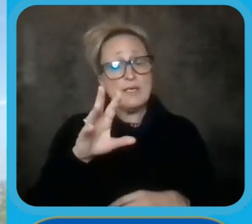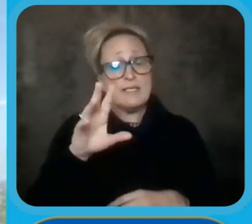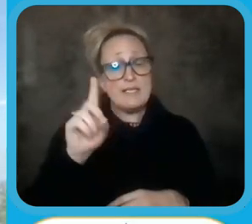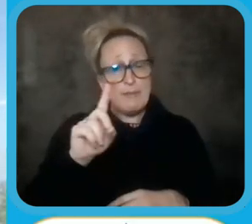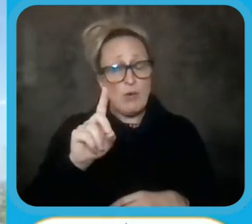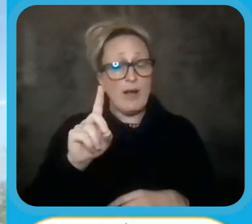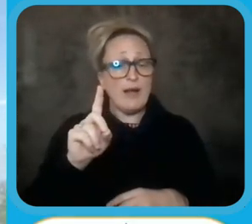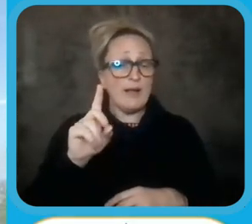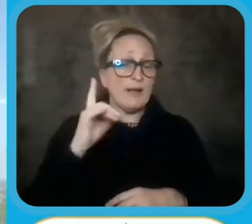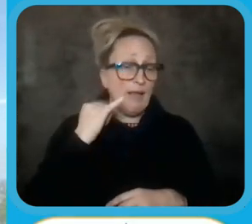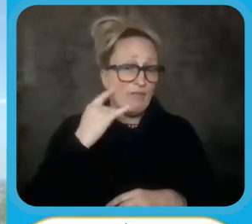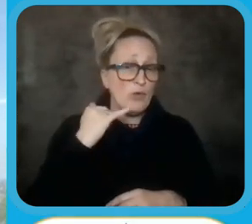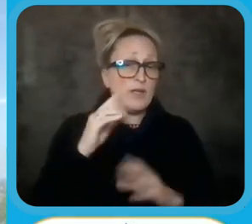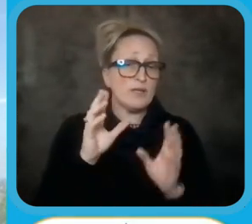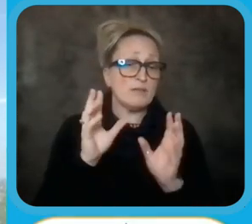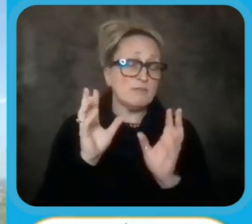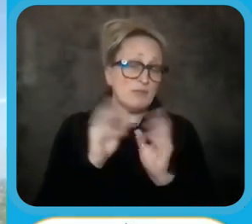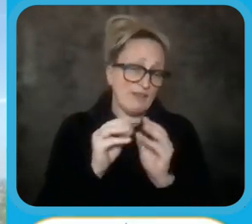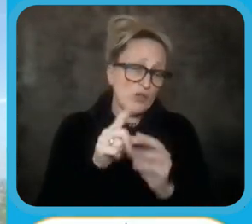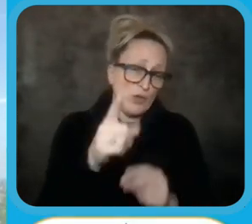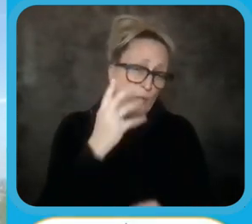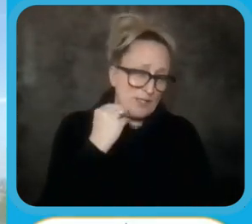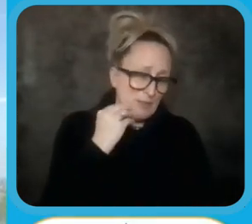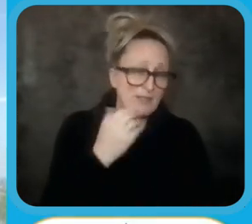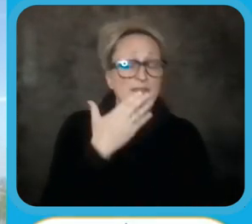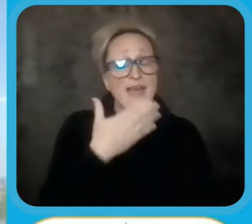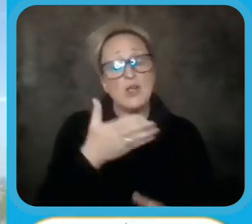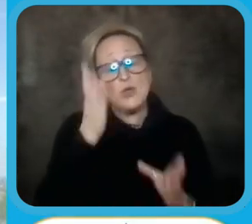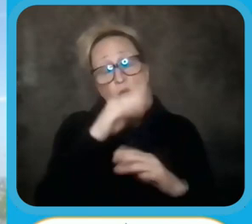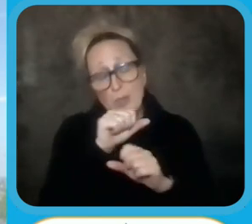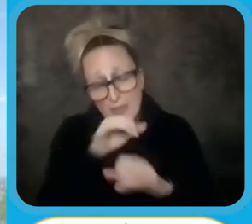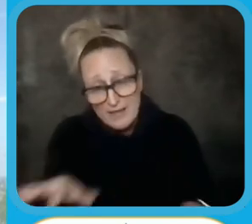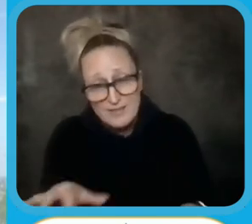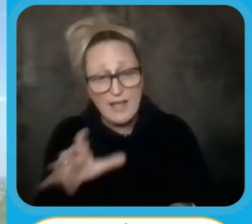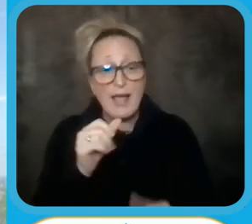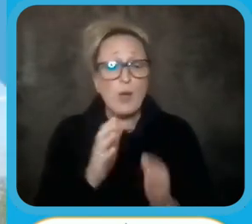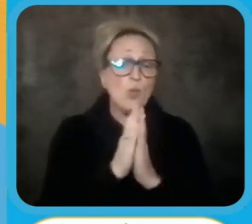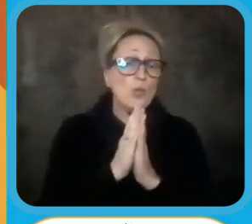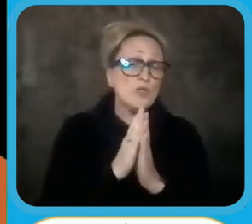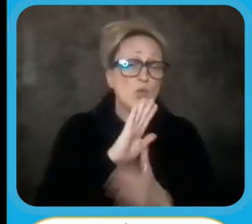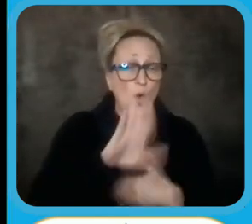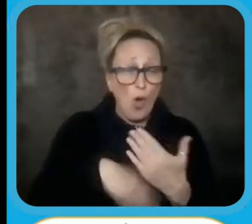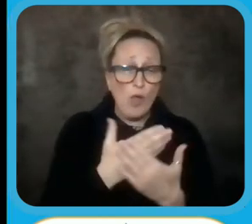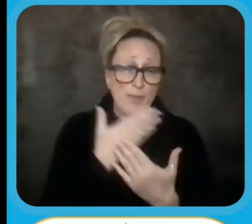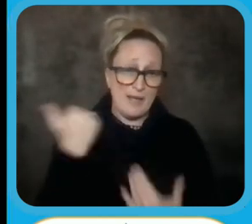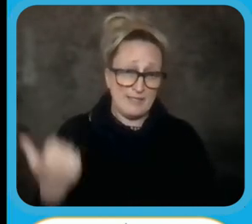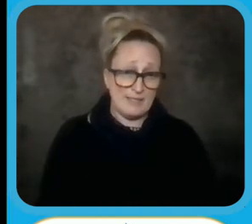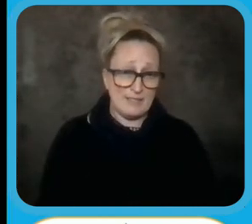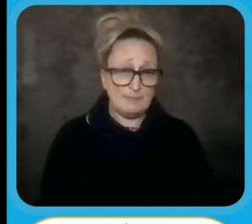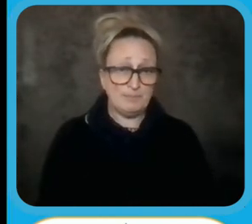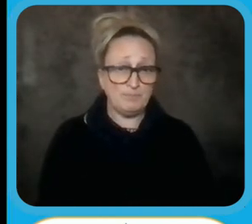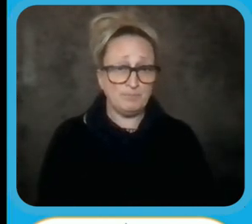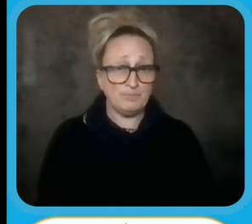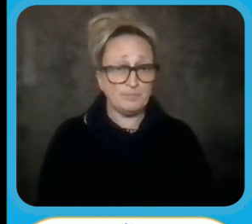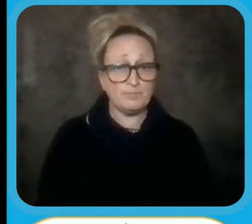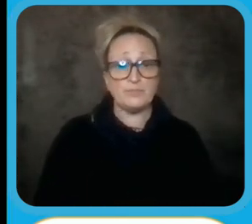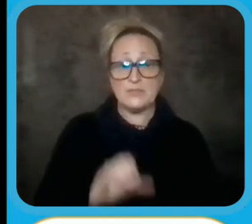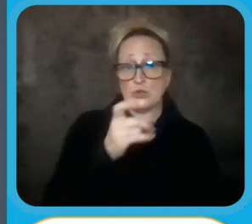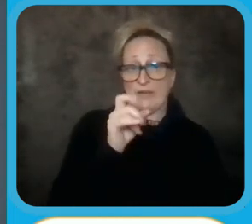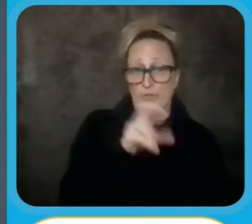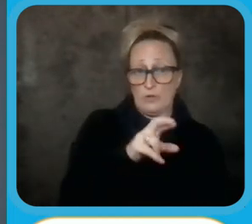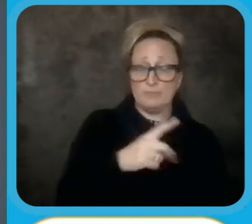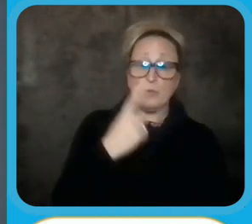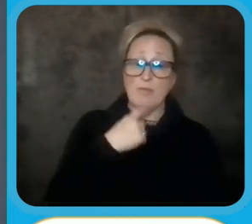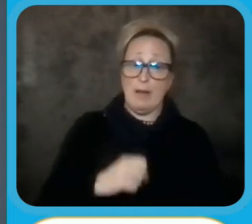you're about to experience. Thank you, God bless you, and wish you all the best. One of my proudest